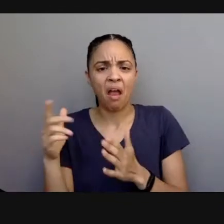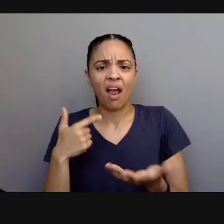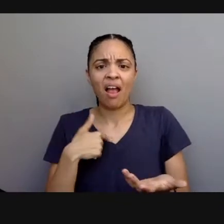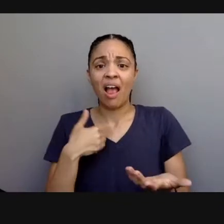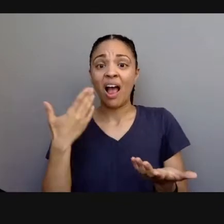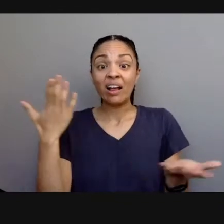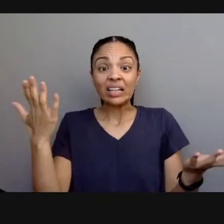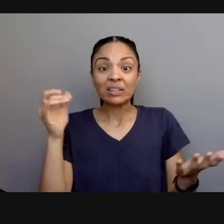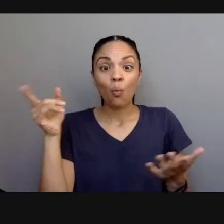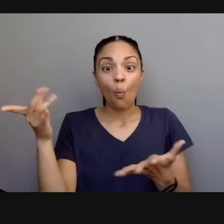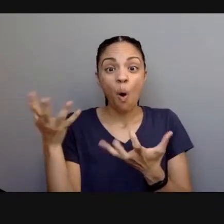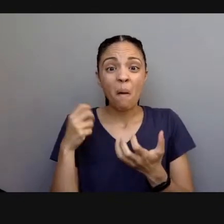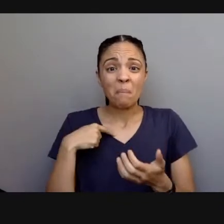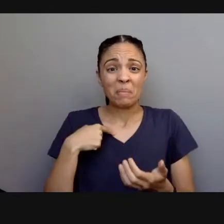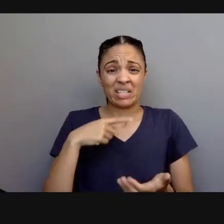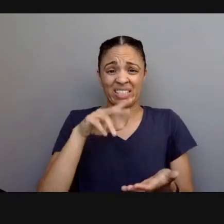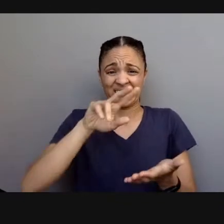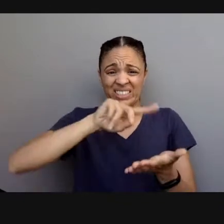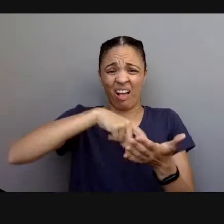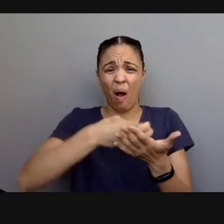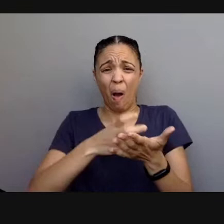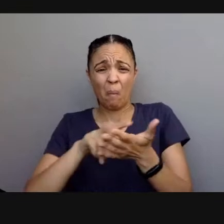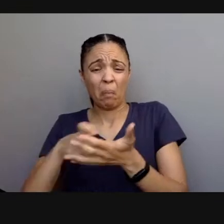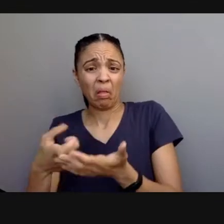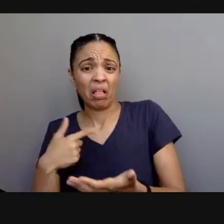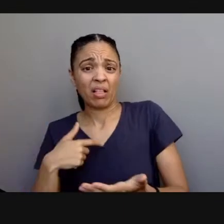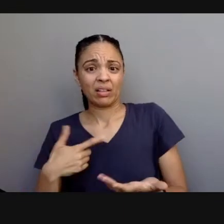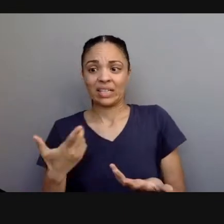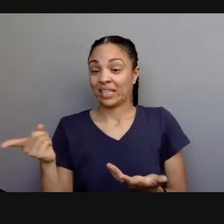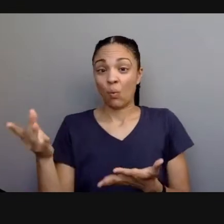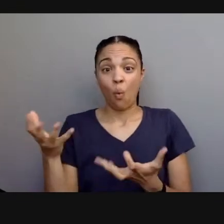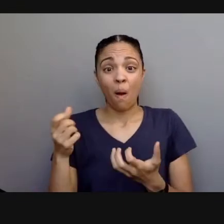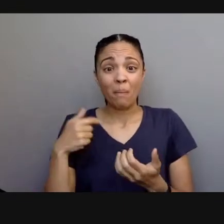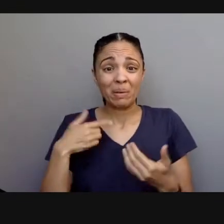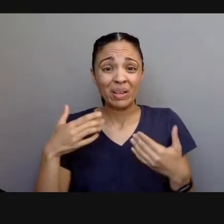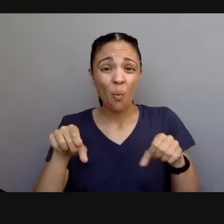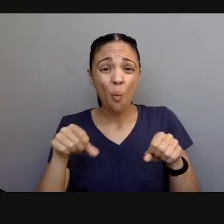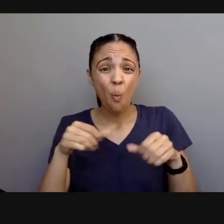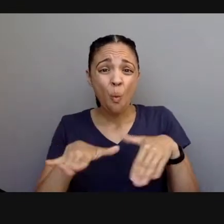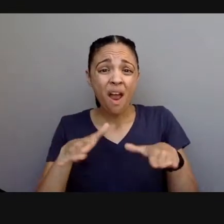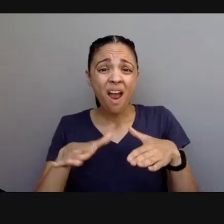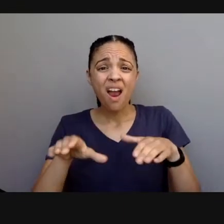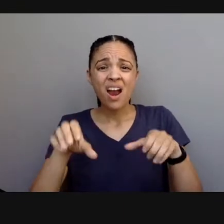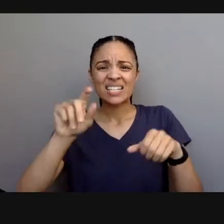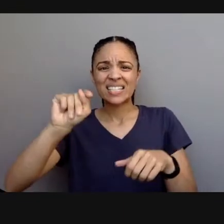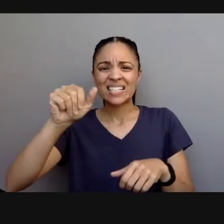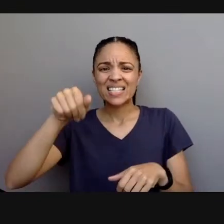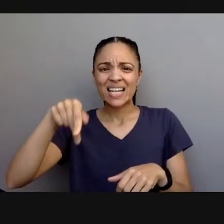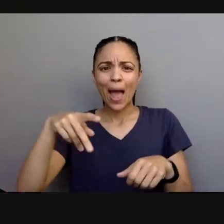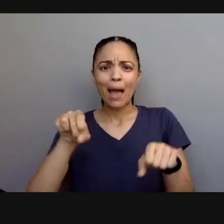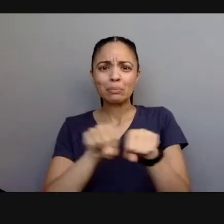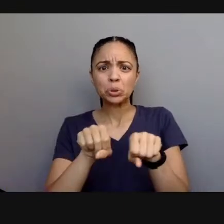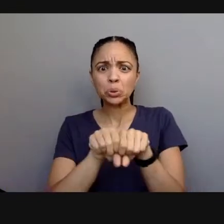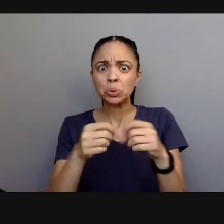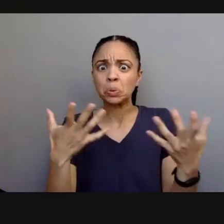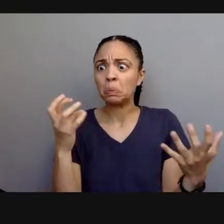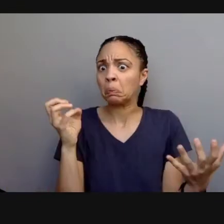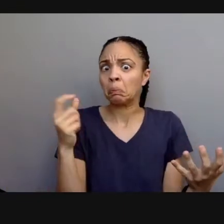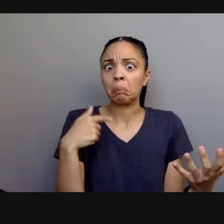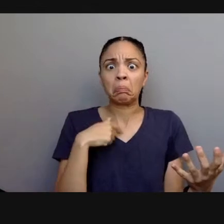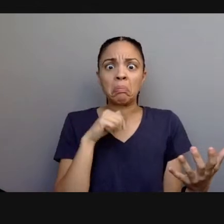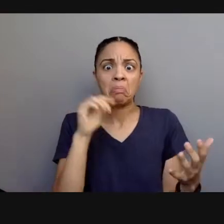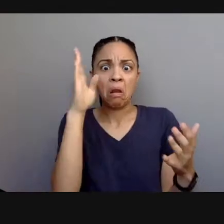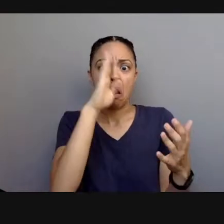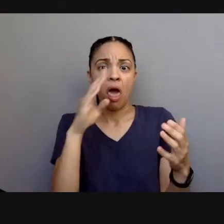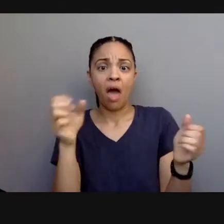backflip at the beach the other day. Bring your tap shoes. I had never tapped. Like, this is a whole situation of firsts for me. And I was like, all right, cool. I'll show up.